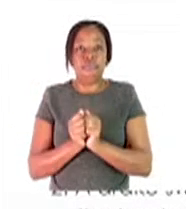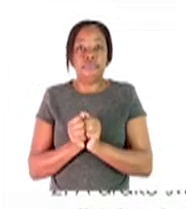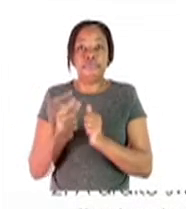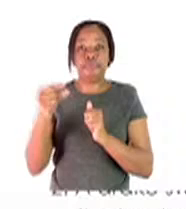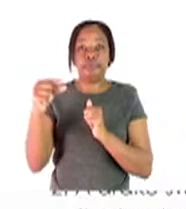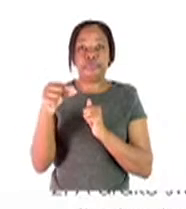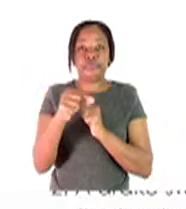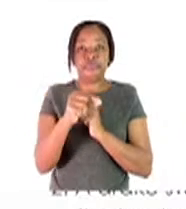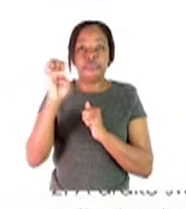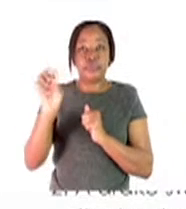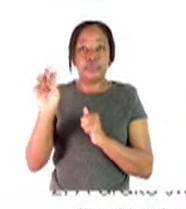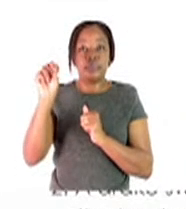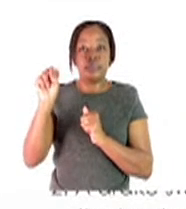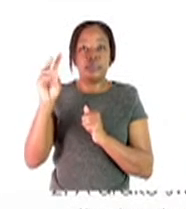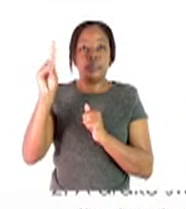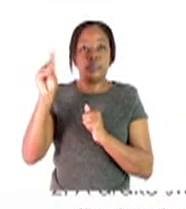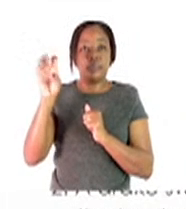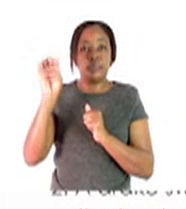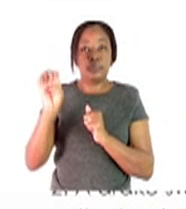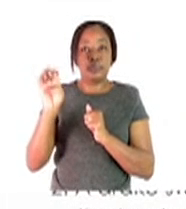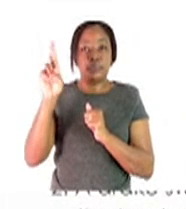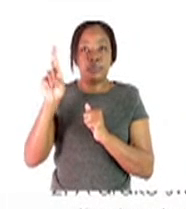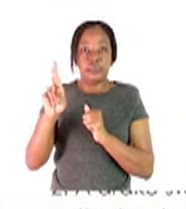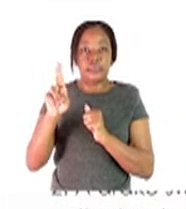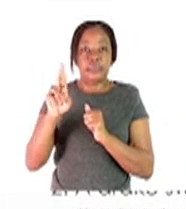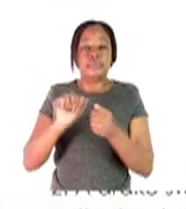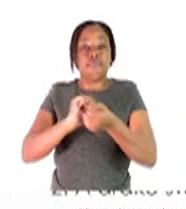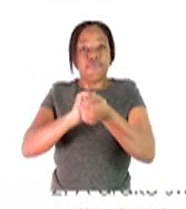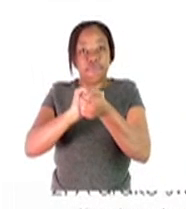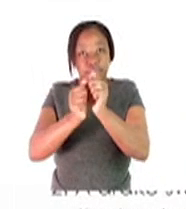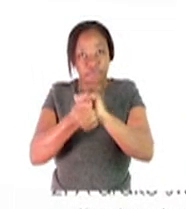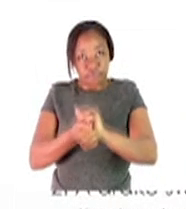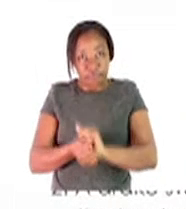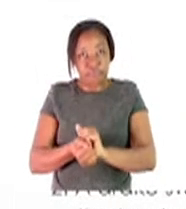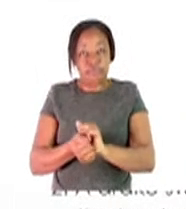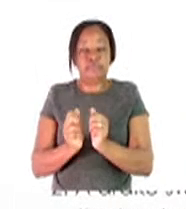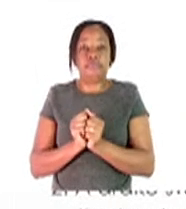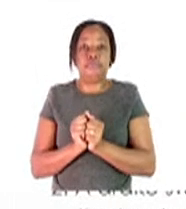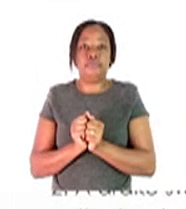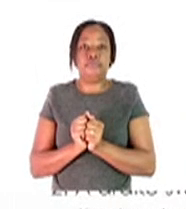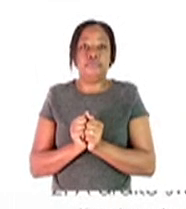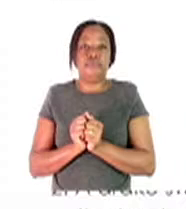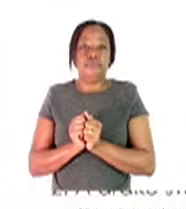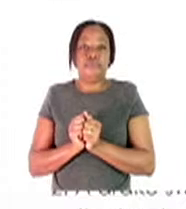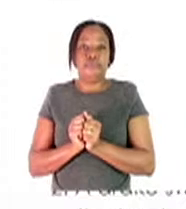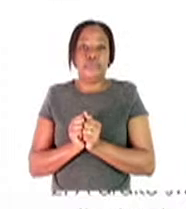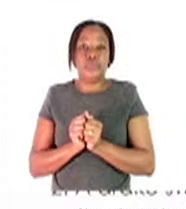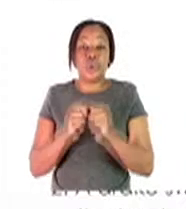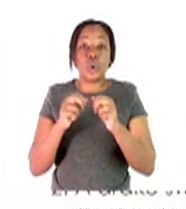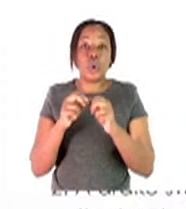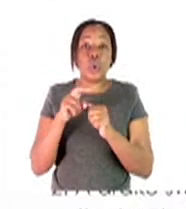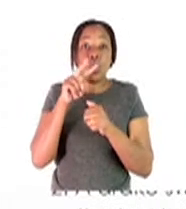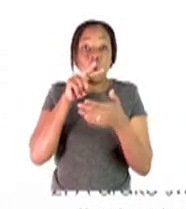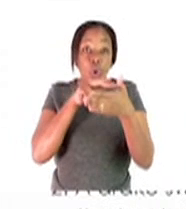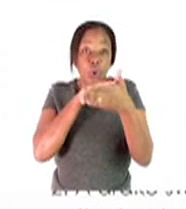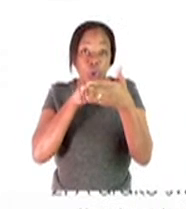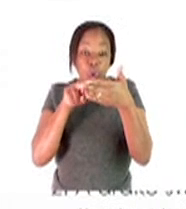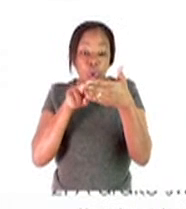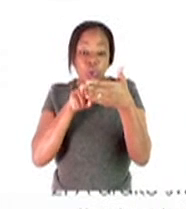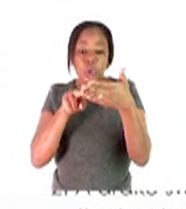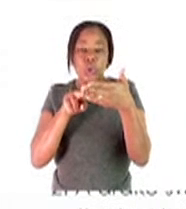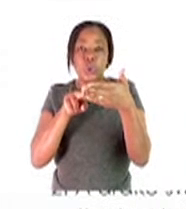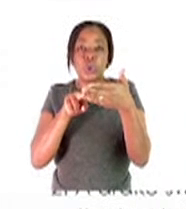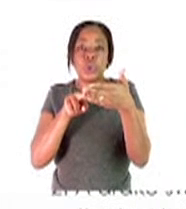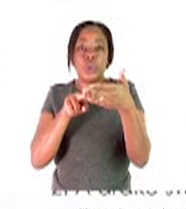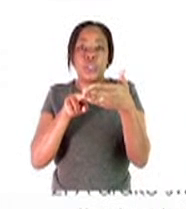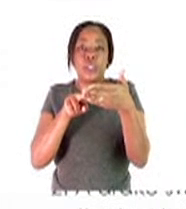I just want you to change all the words which are in bold and change them to the opposite gender. You have to find